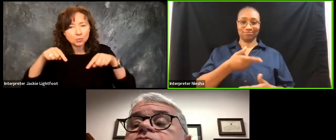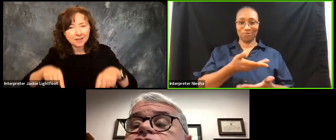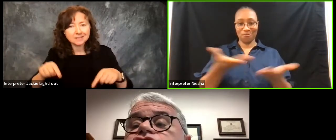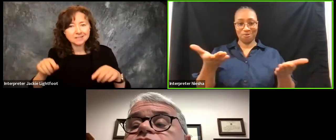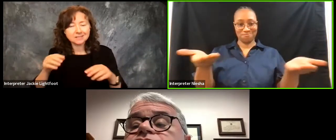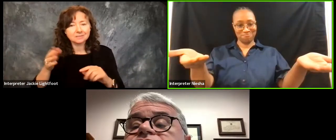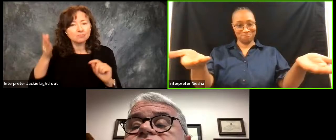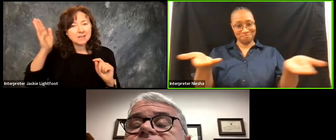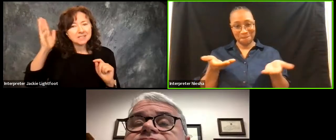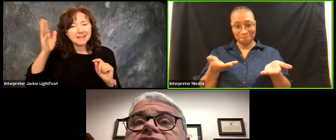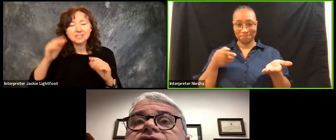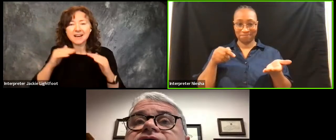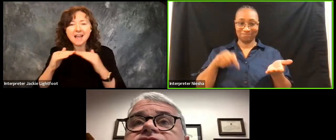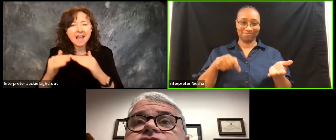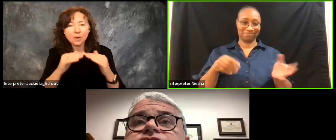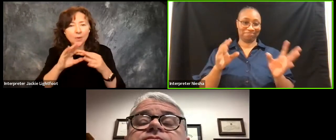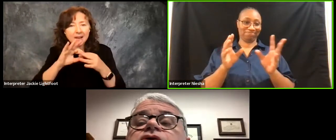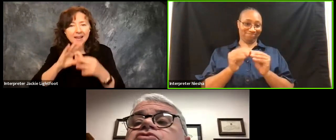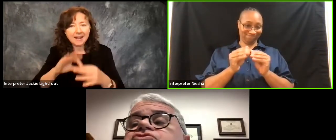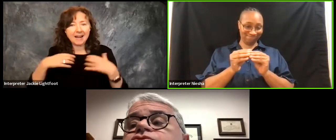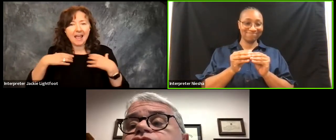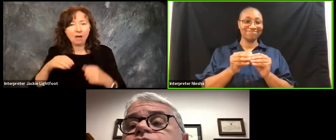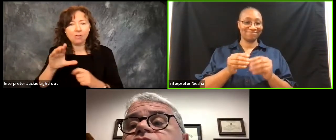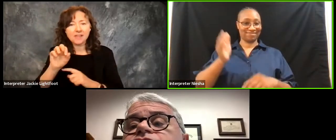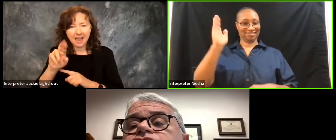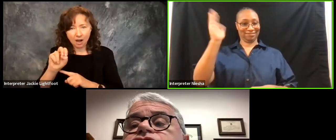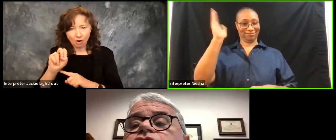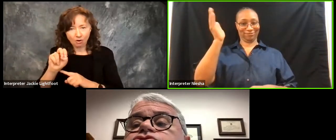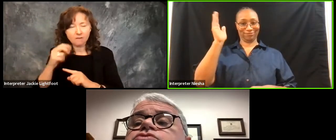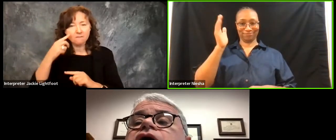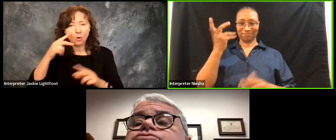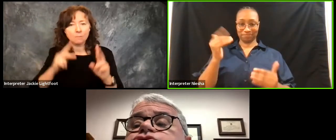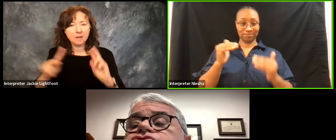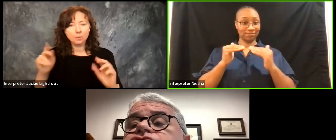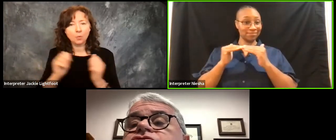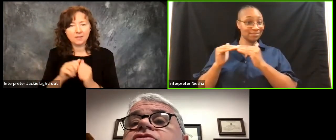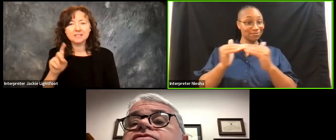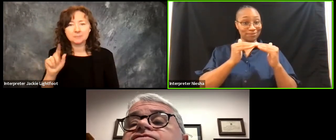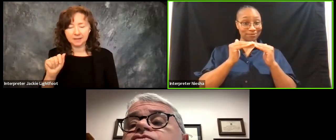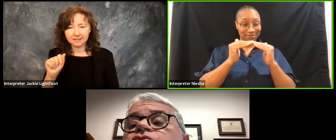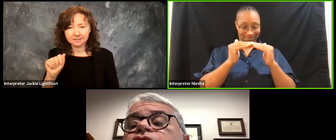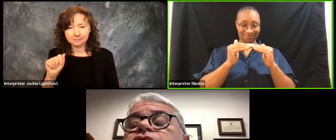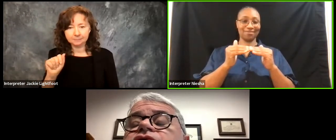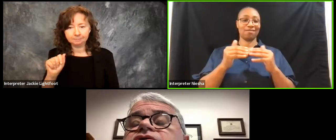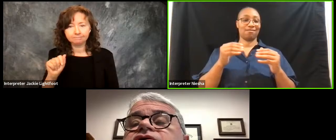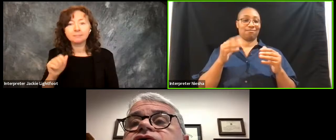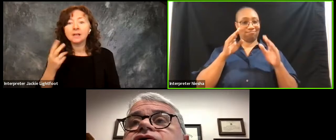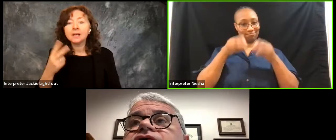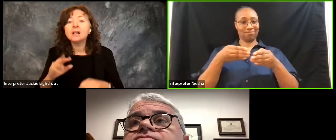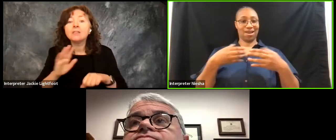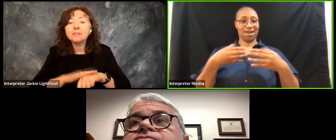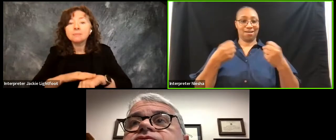for People with Disabilities. At this time, I also want to remind you that there are two options for